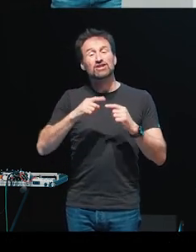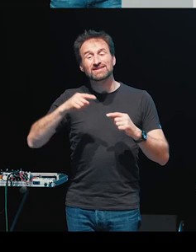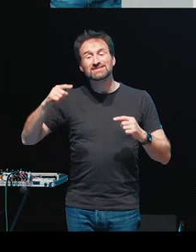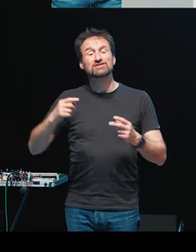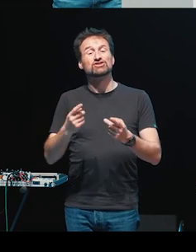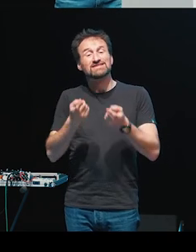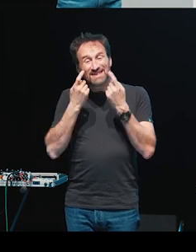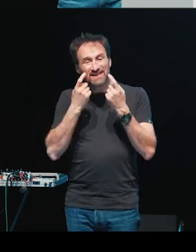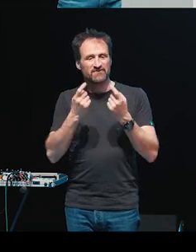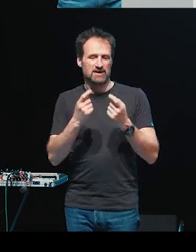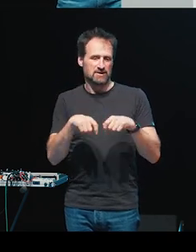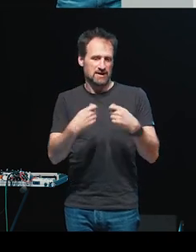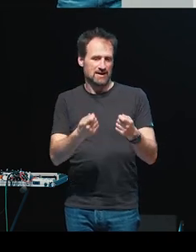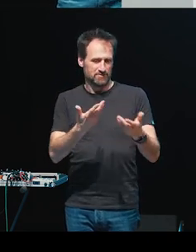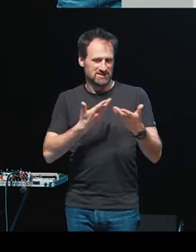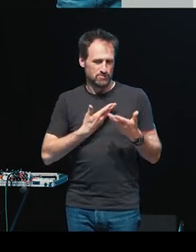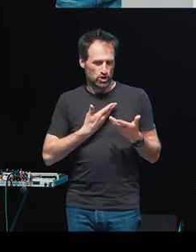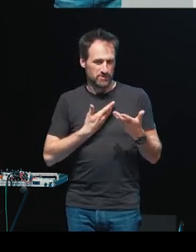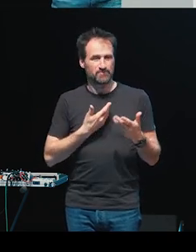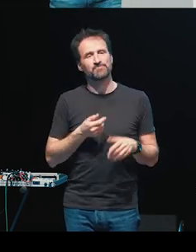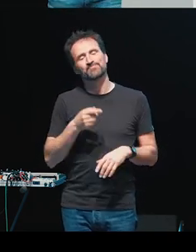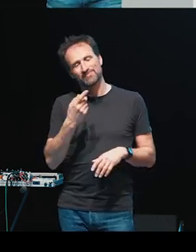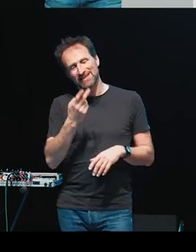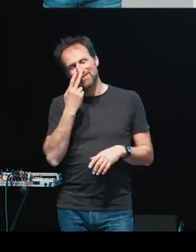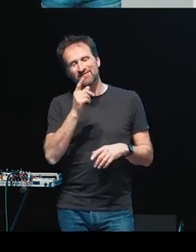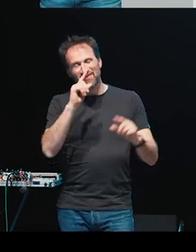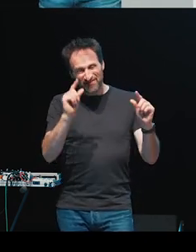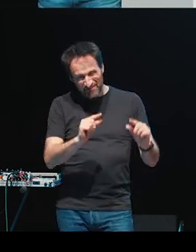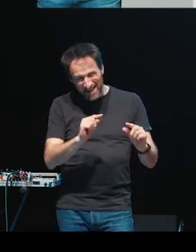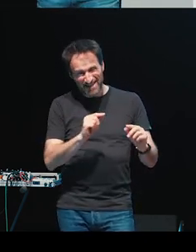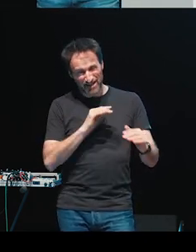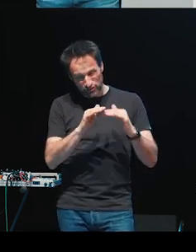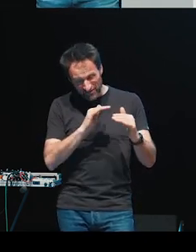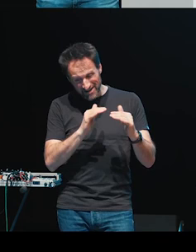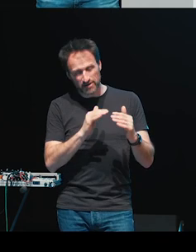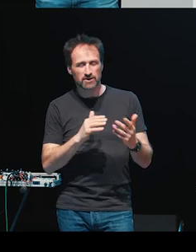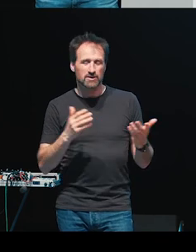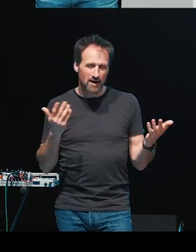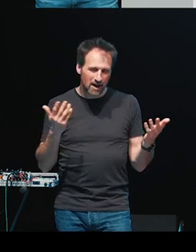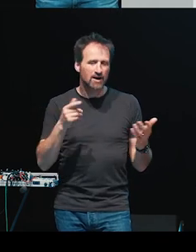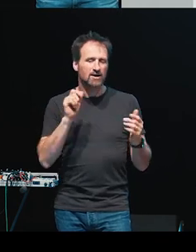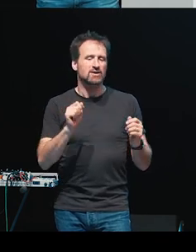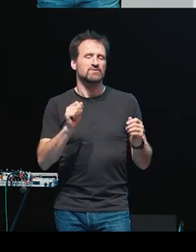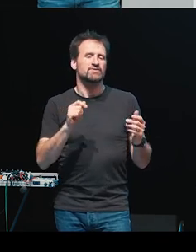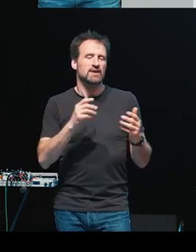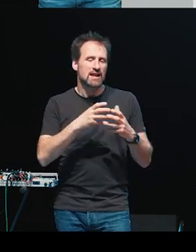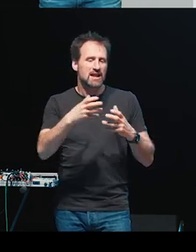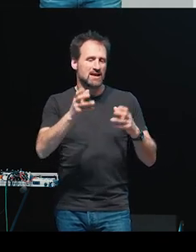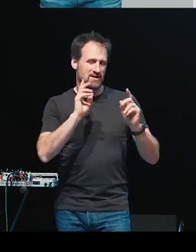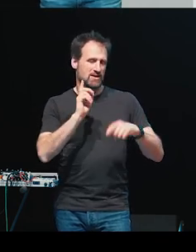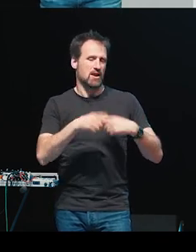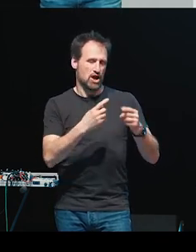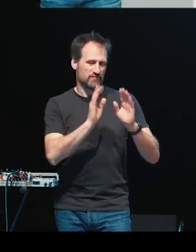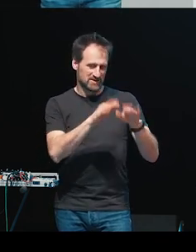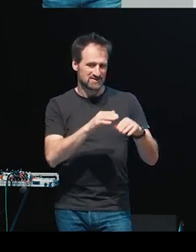So that's something which you could use if you have a lesser traffic. But again, it's very important to know any changes you make on the website has some meaning